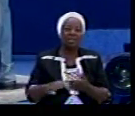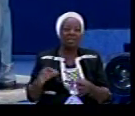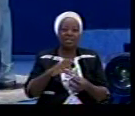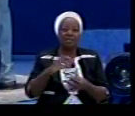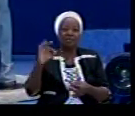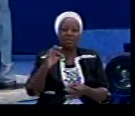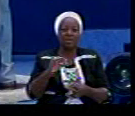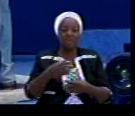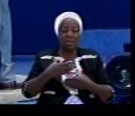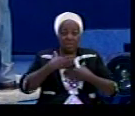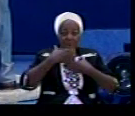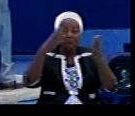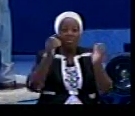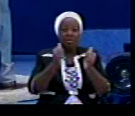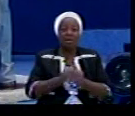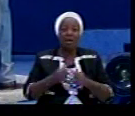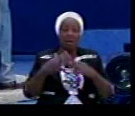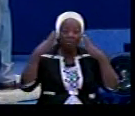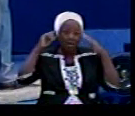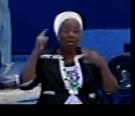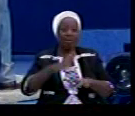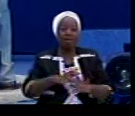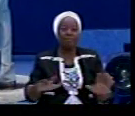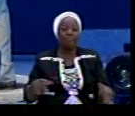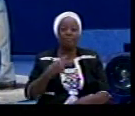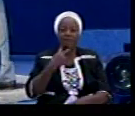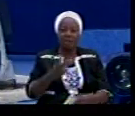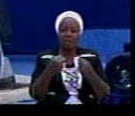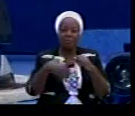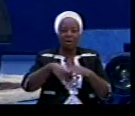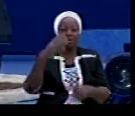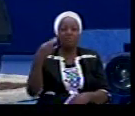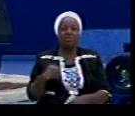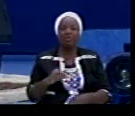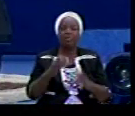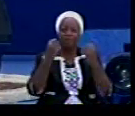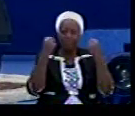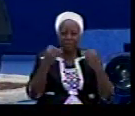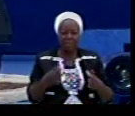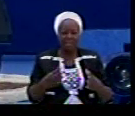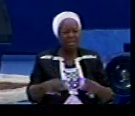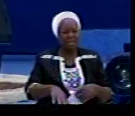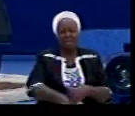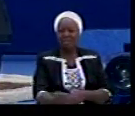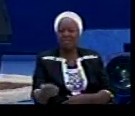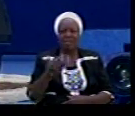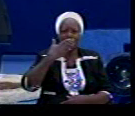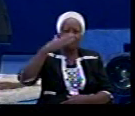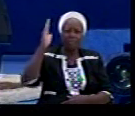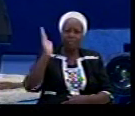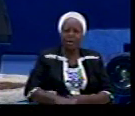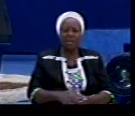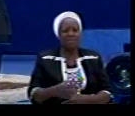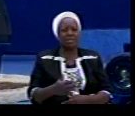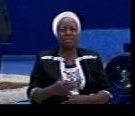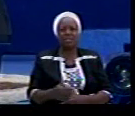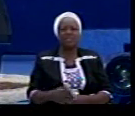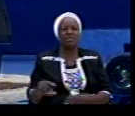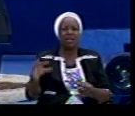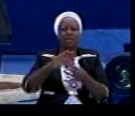voice came out of many. Any bad spirit, unclean